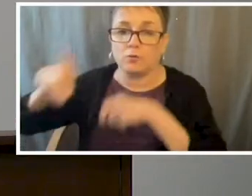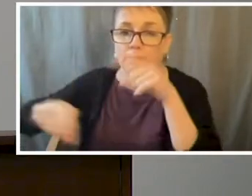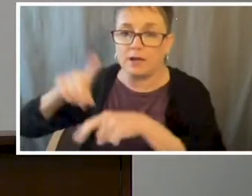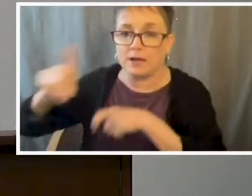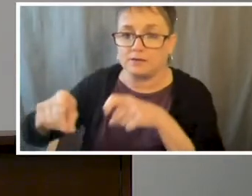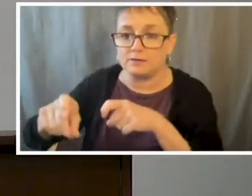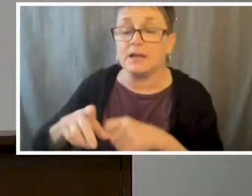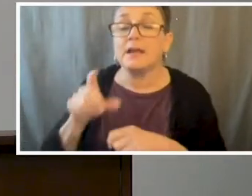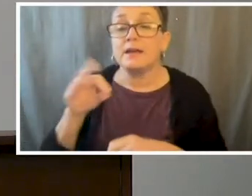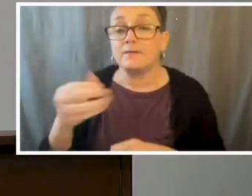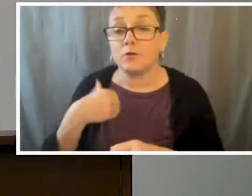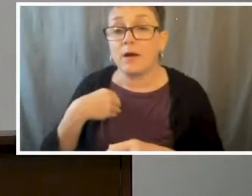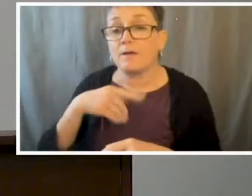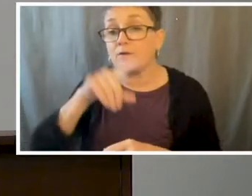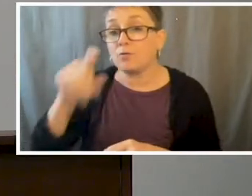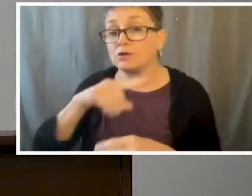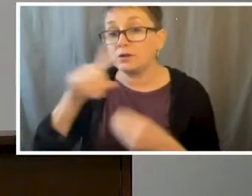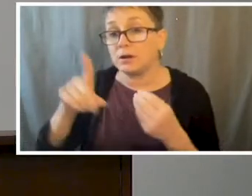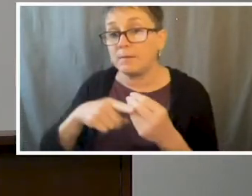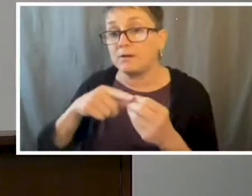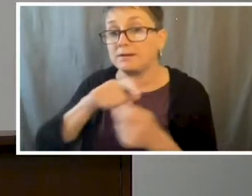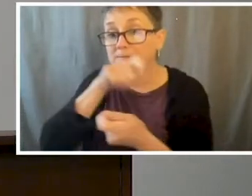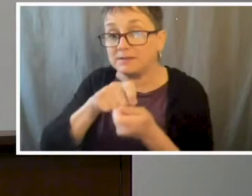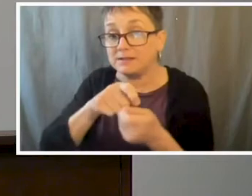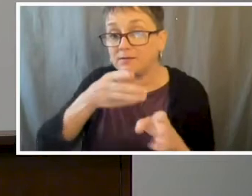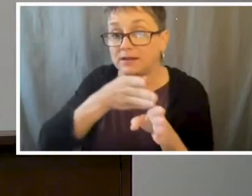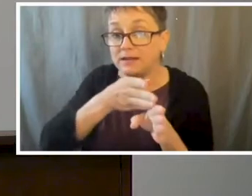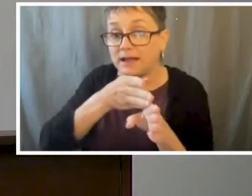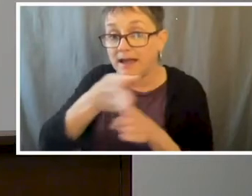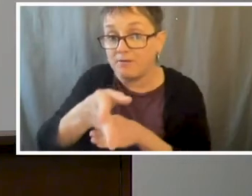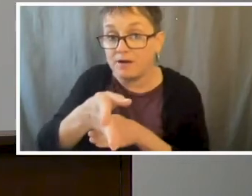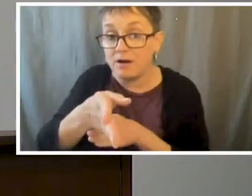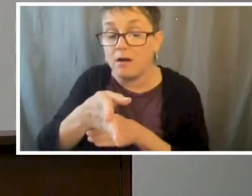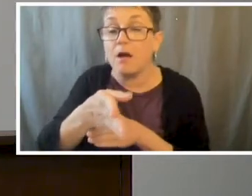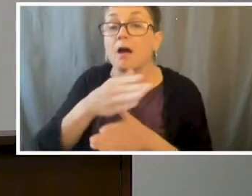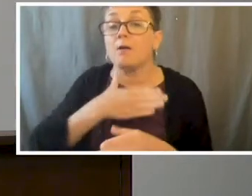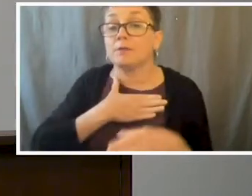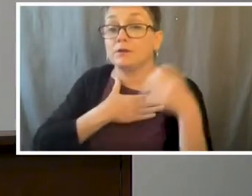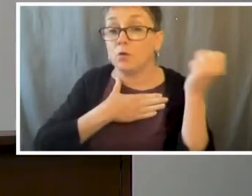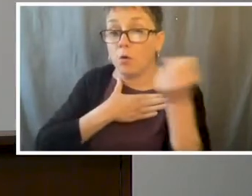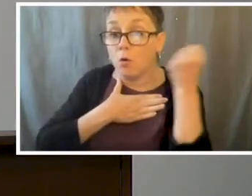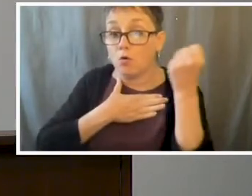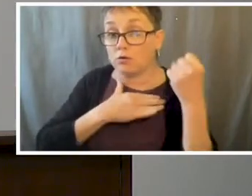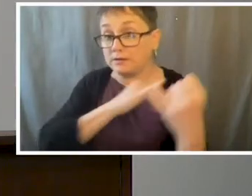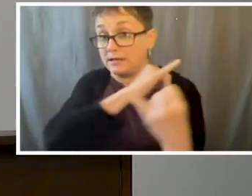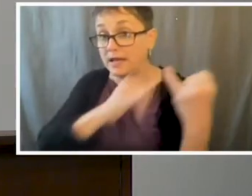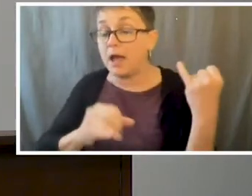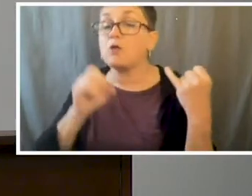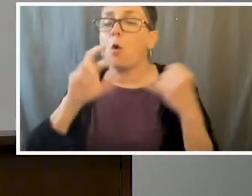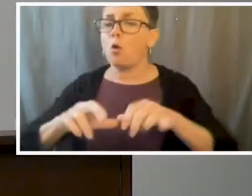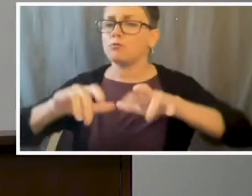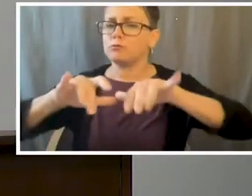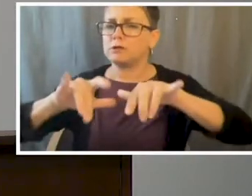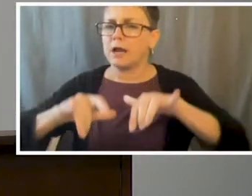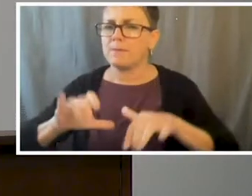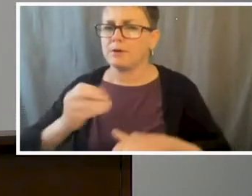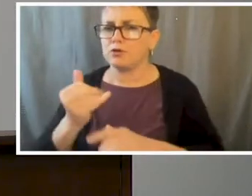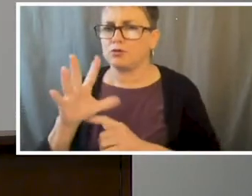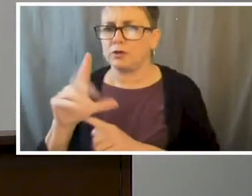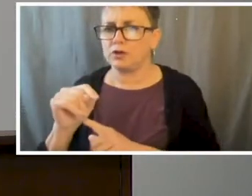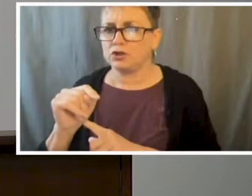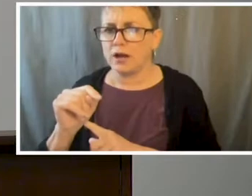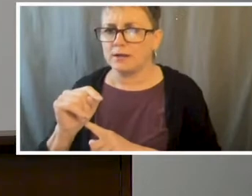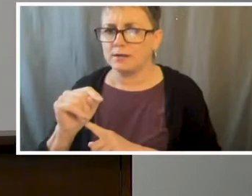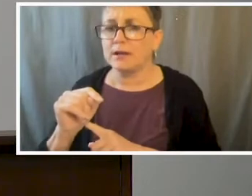about a specific area, you hold that question or enter it into the chat, identifying the presentation area along with your